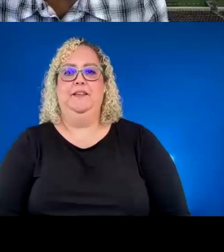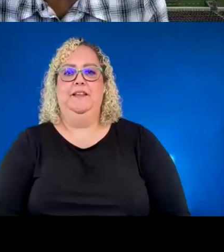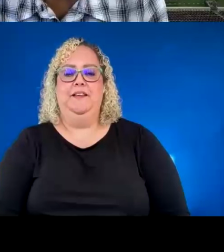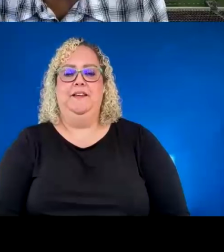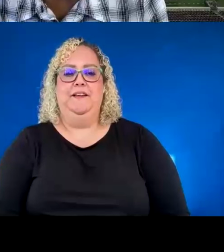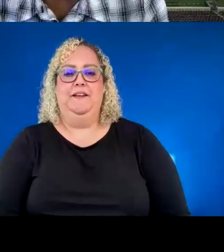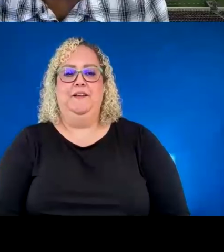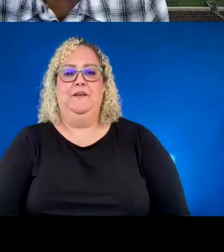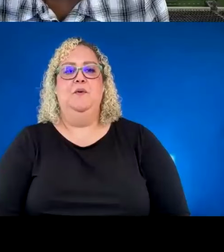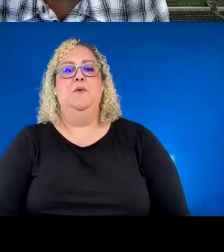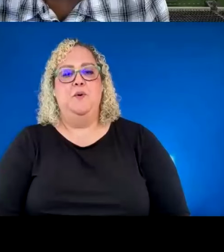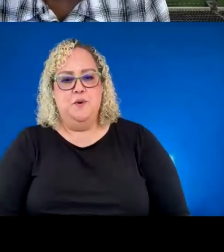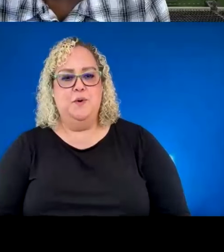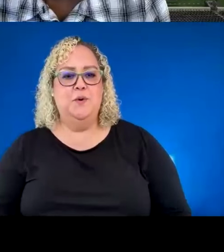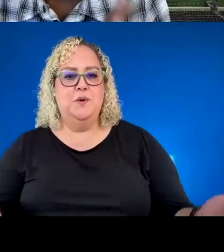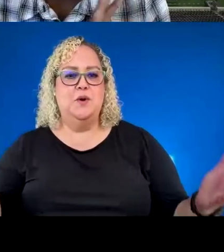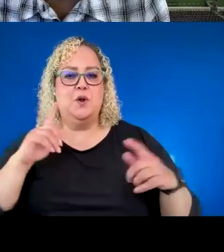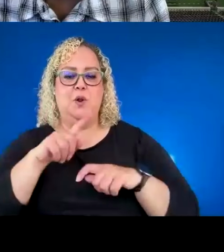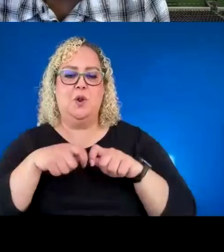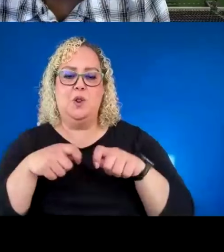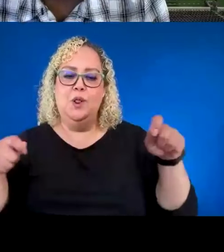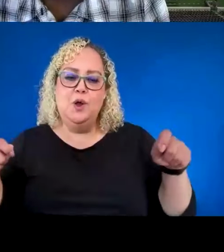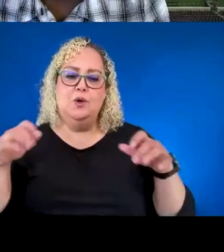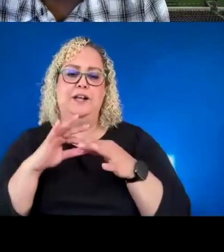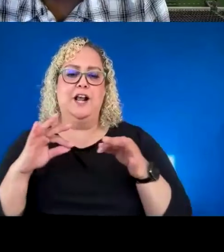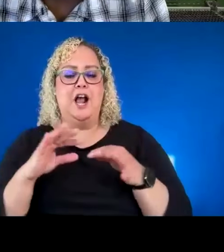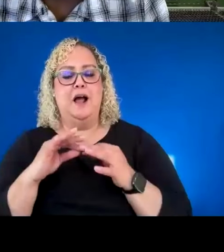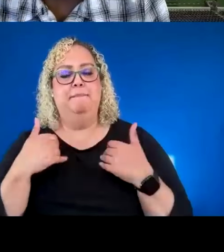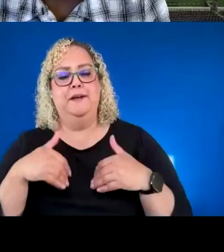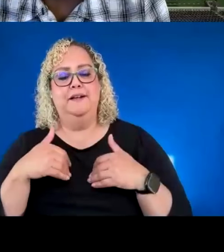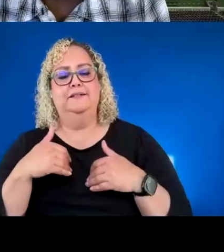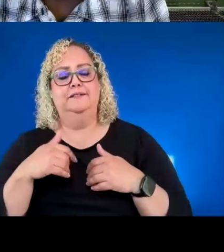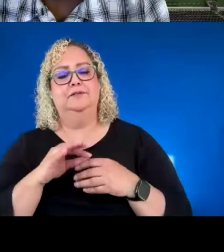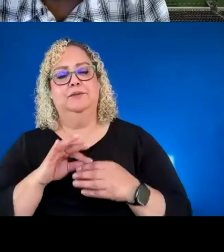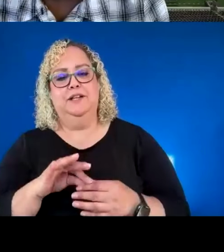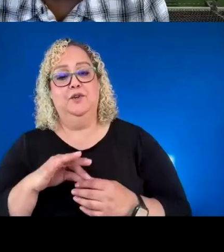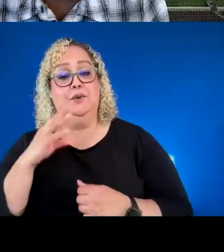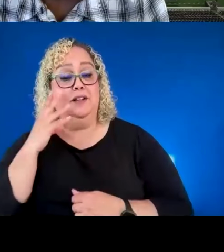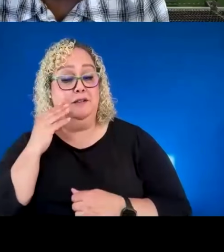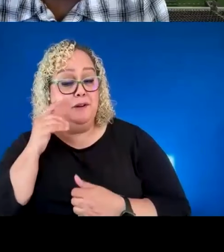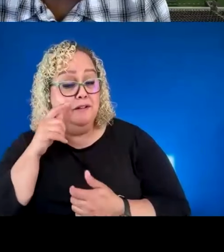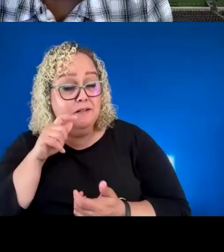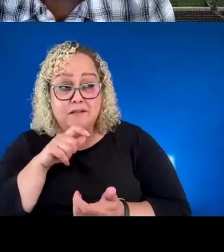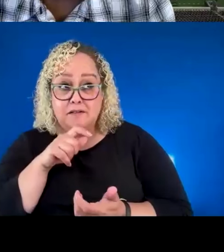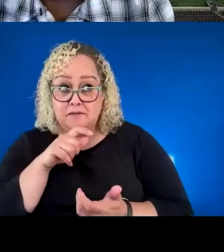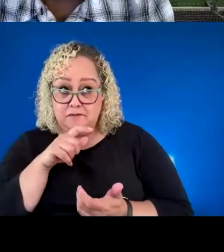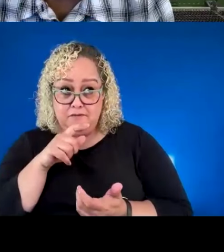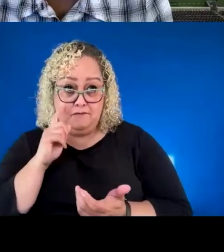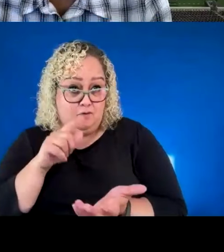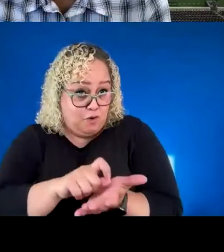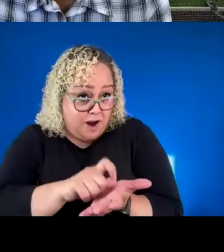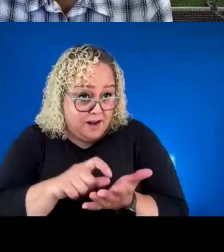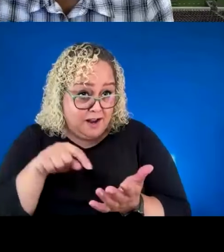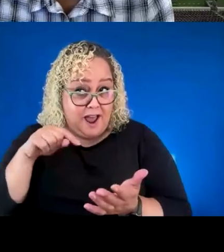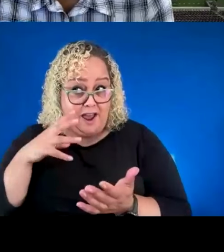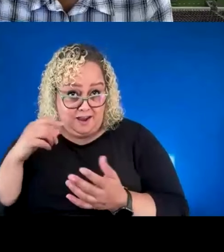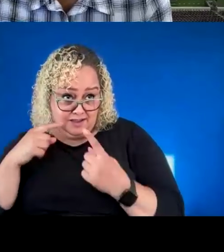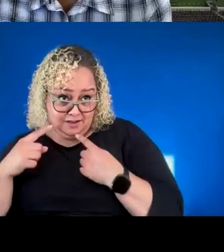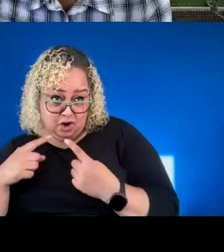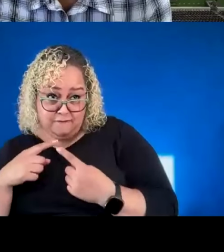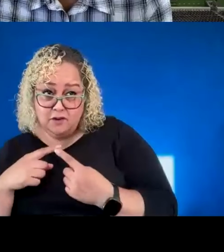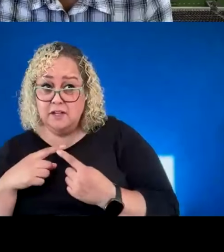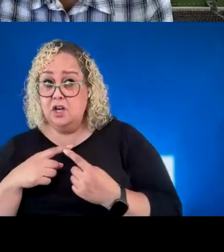Closing comments about the experience of writing or and this conversation, is that summarizing what you just